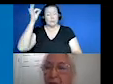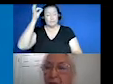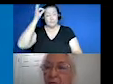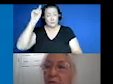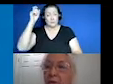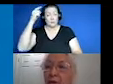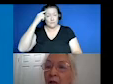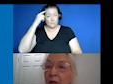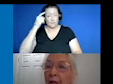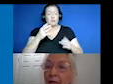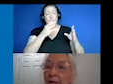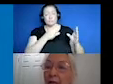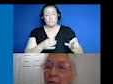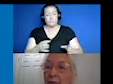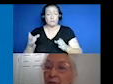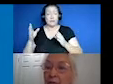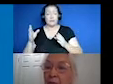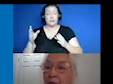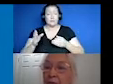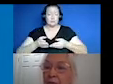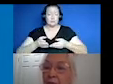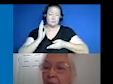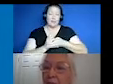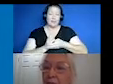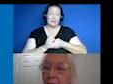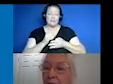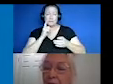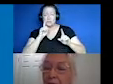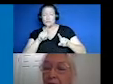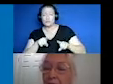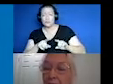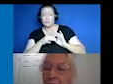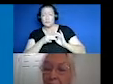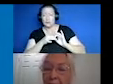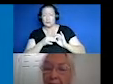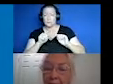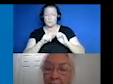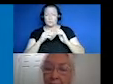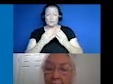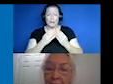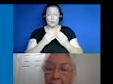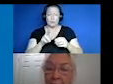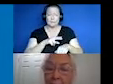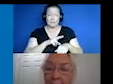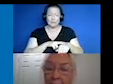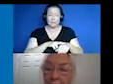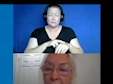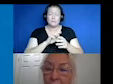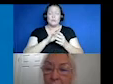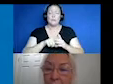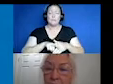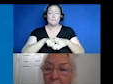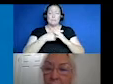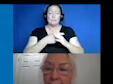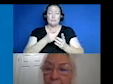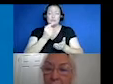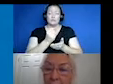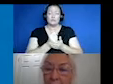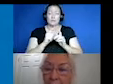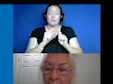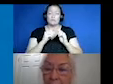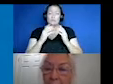planning to end a treaty relationship with tribal nations and begin to treat